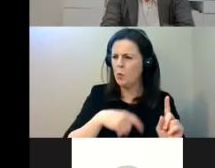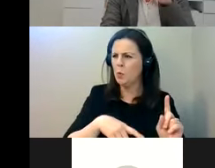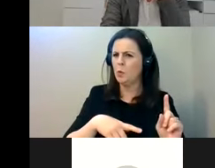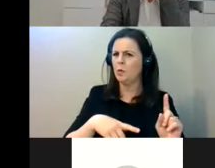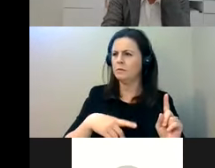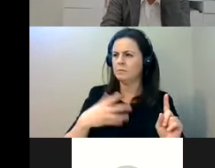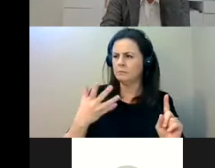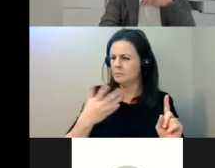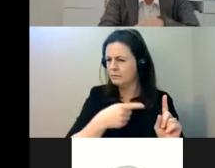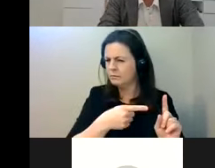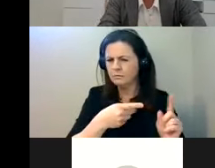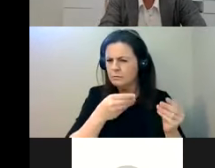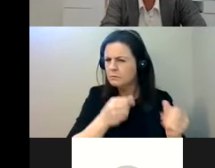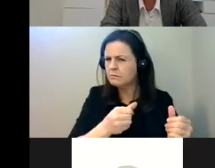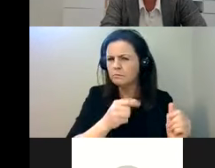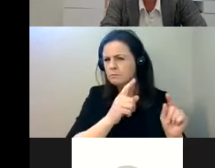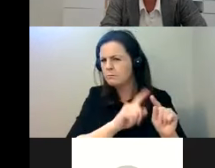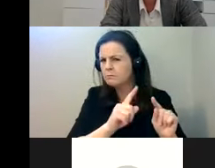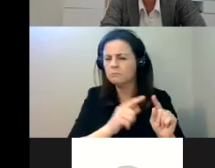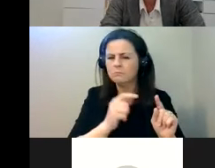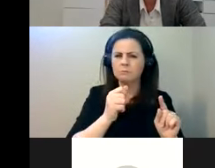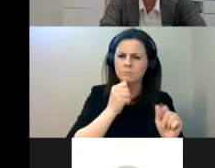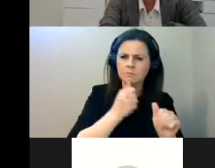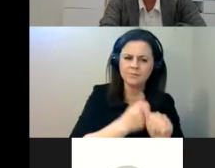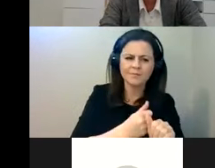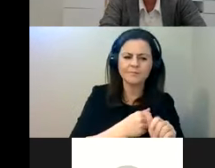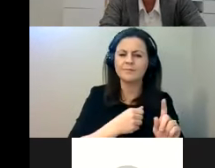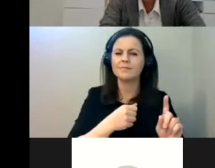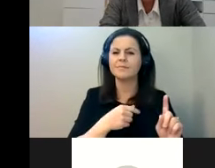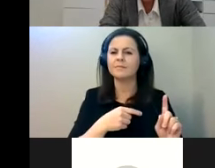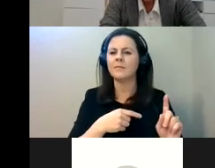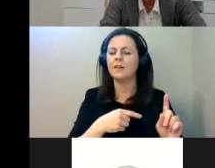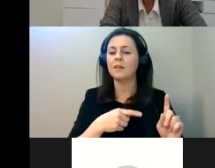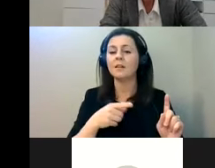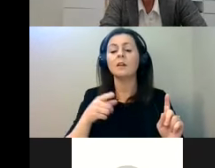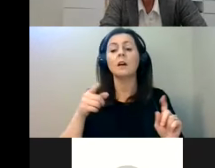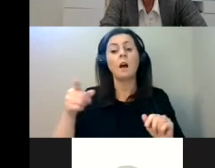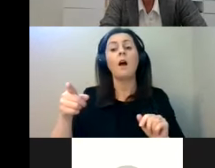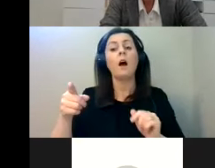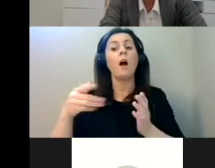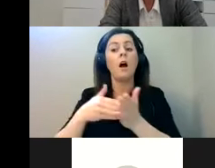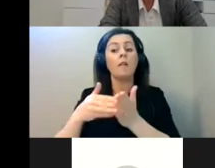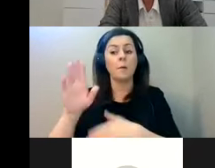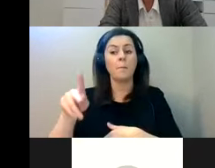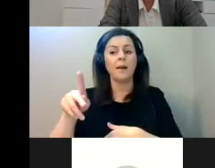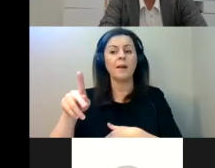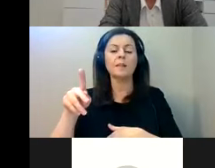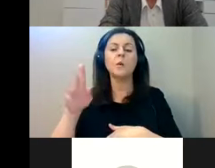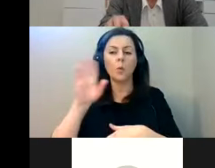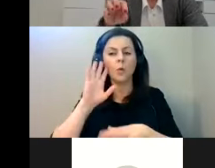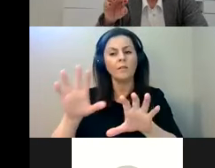are, of course, they use as a remedy all the time to freeze accounts, but holding